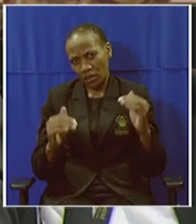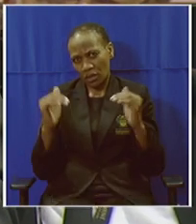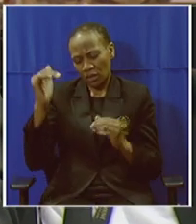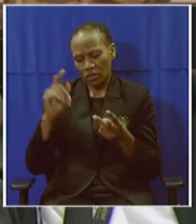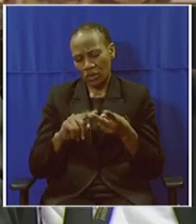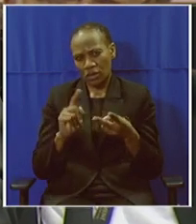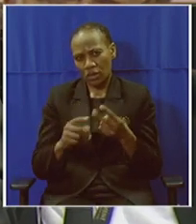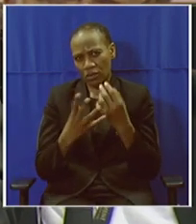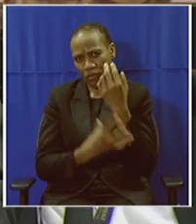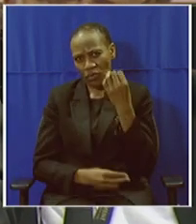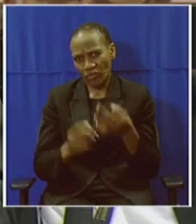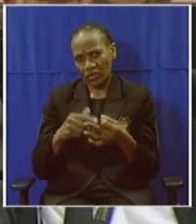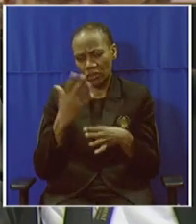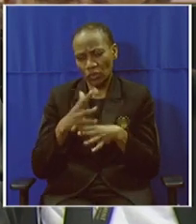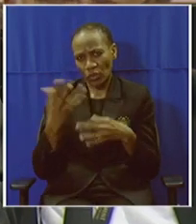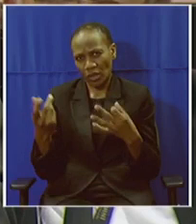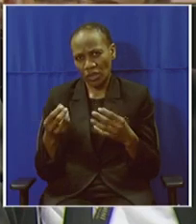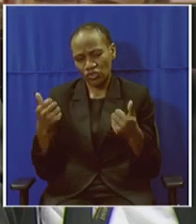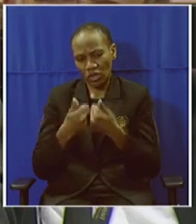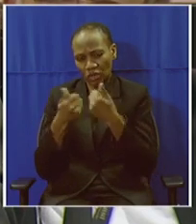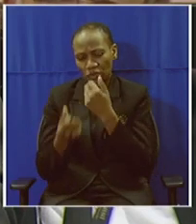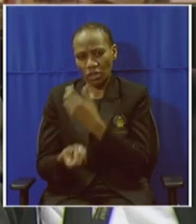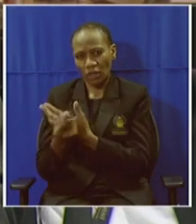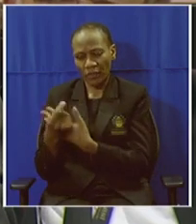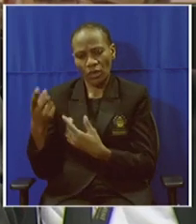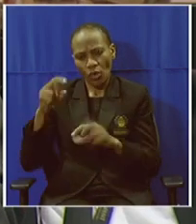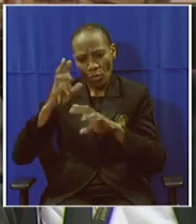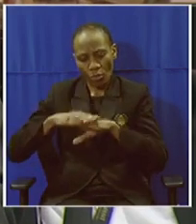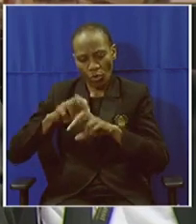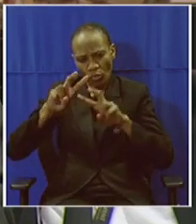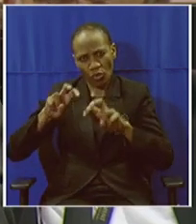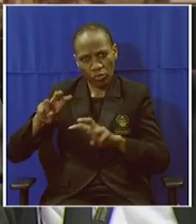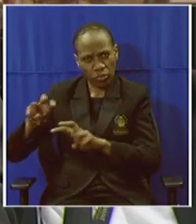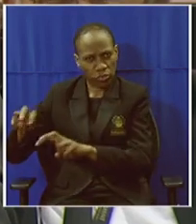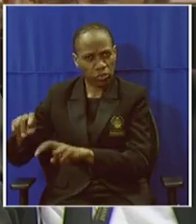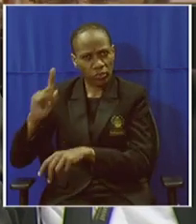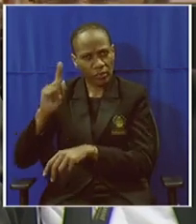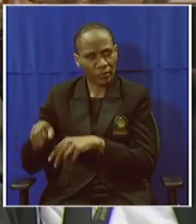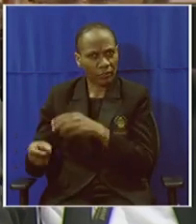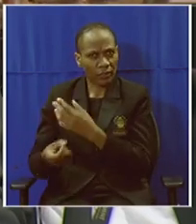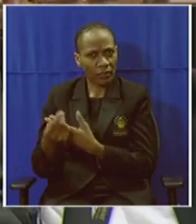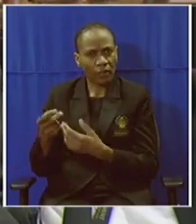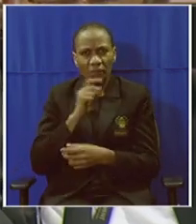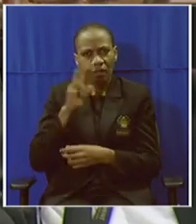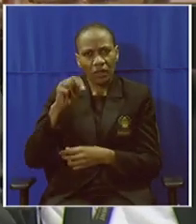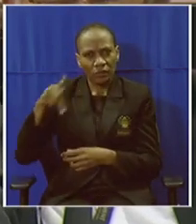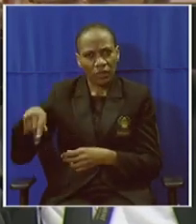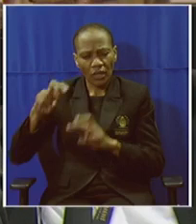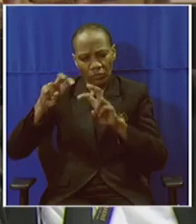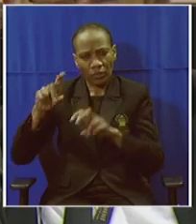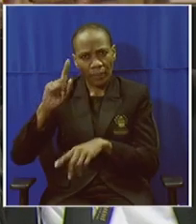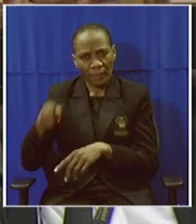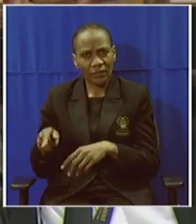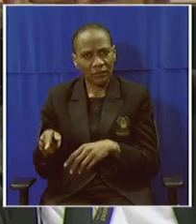and unemployment caused by contemporary state capture should be kept in mind when investigating and prosecuting the crimes of powerful